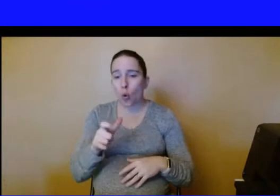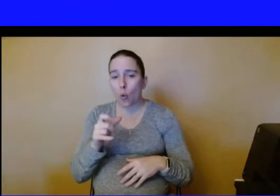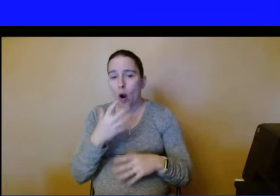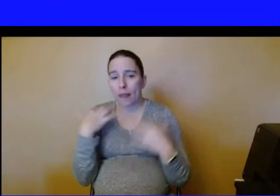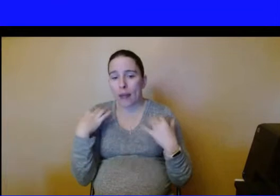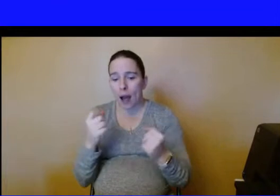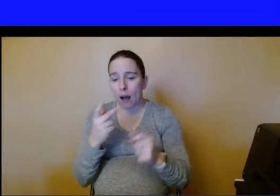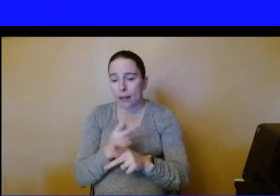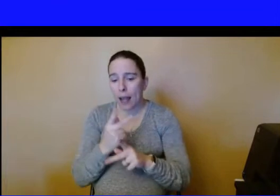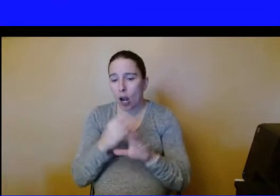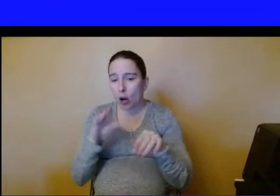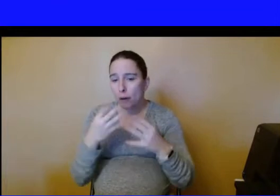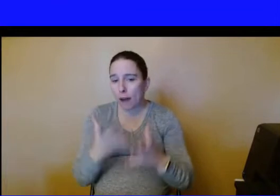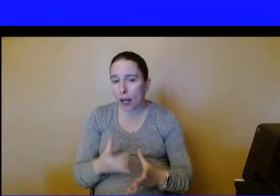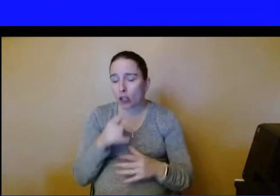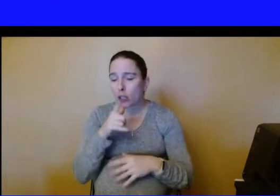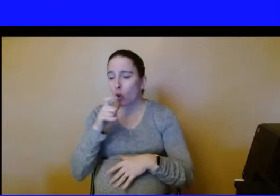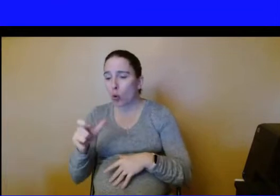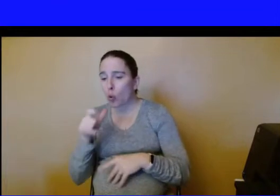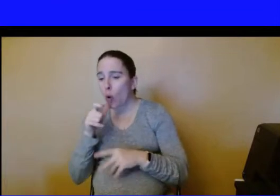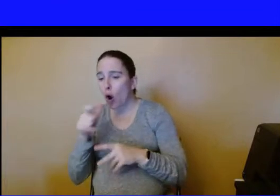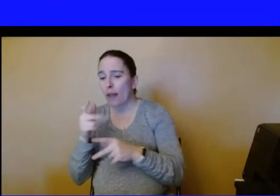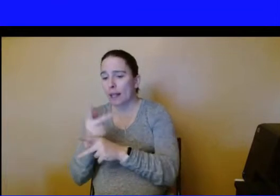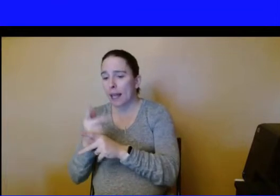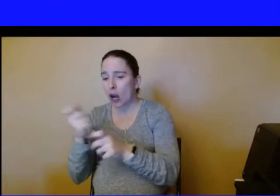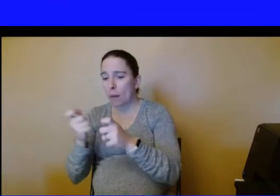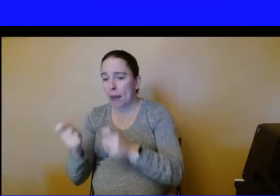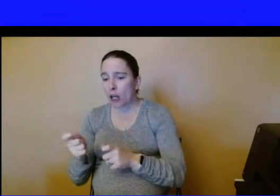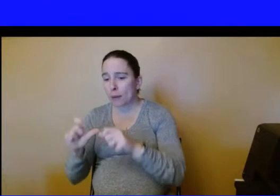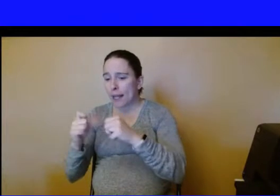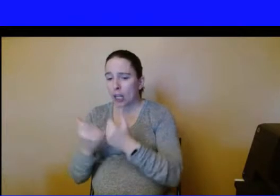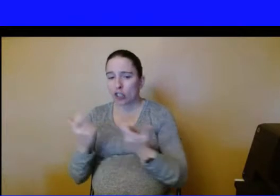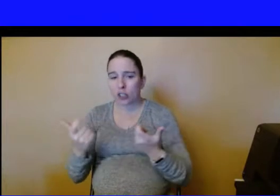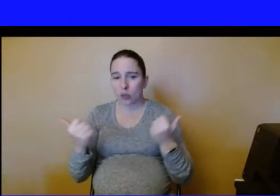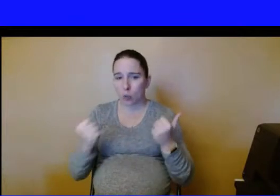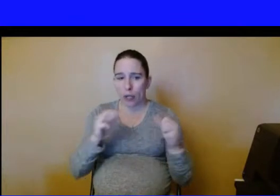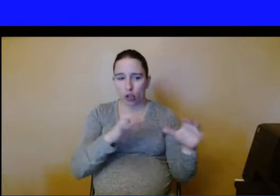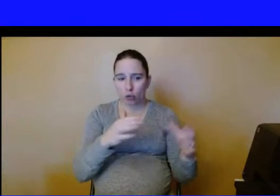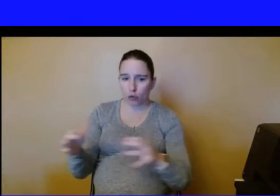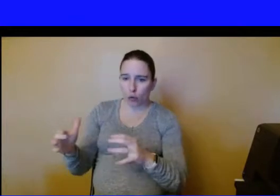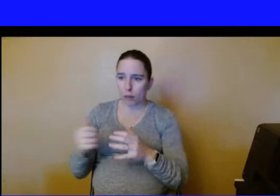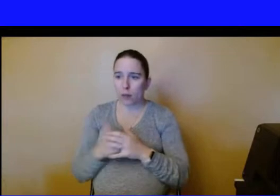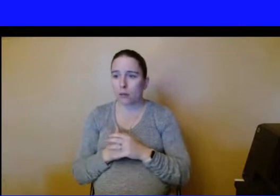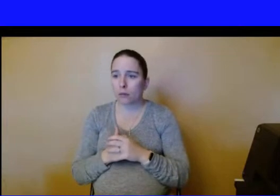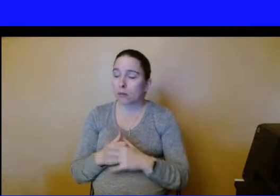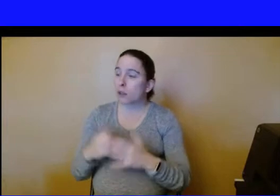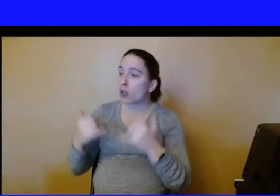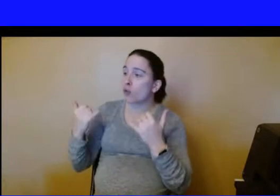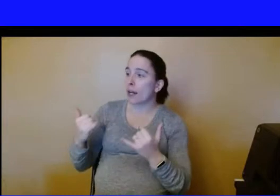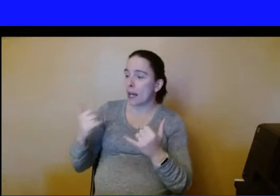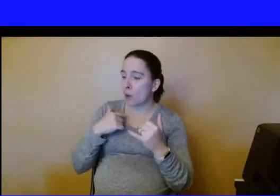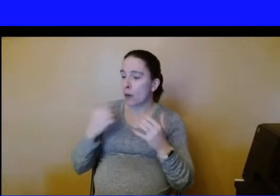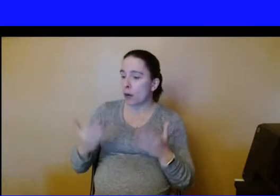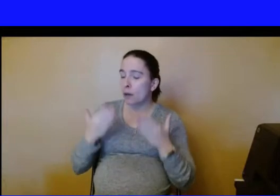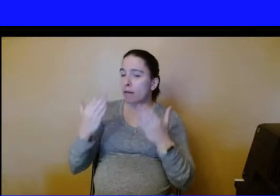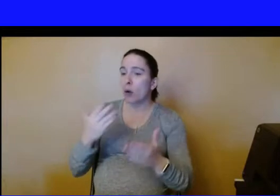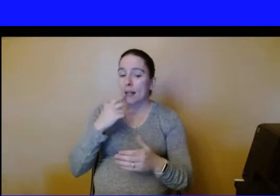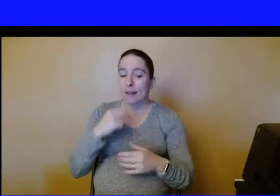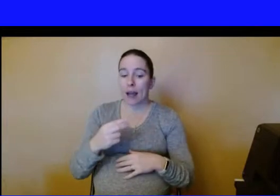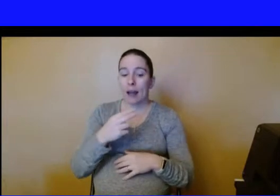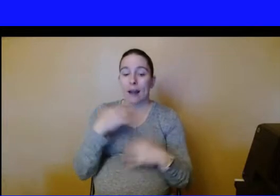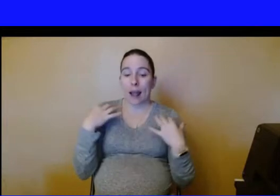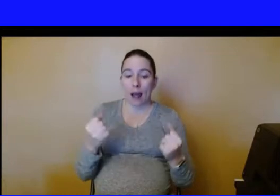organizations providing the services to the patients for health and hospitals. And they also do the care management then?